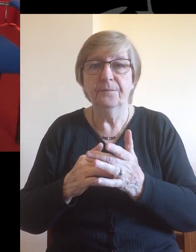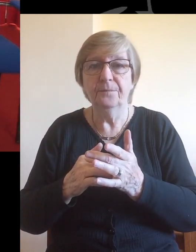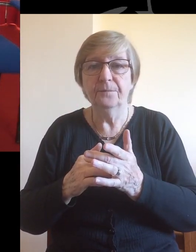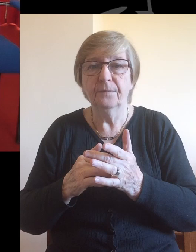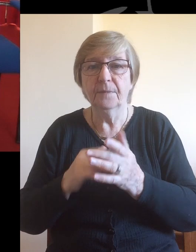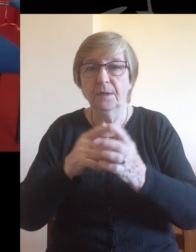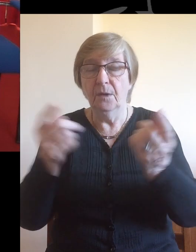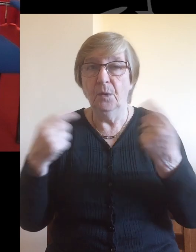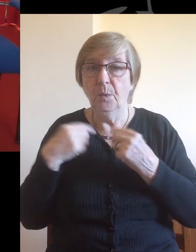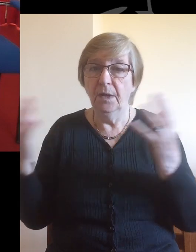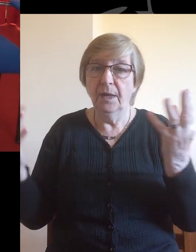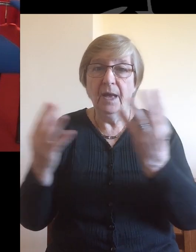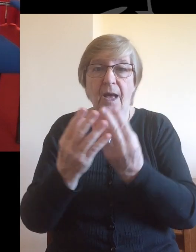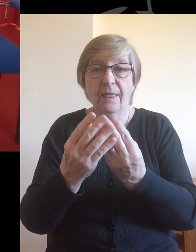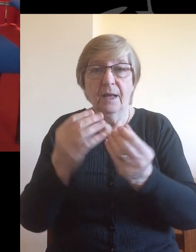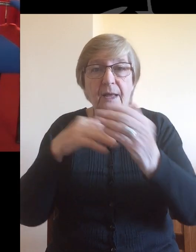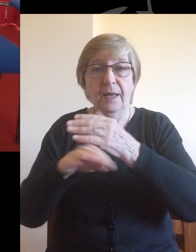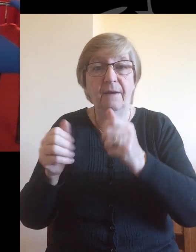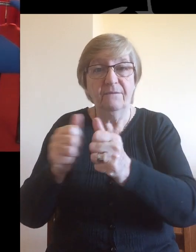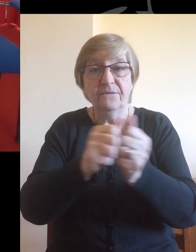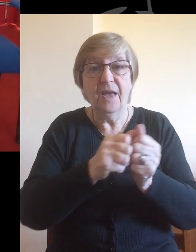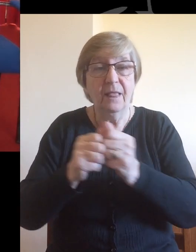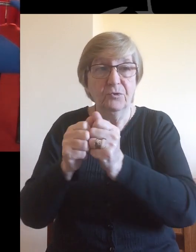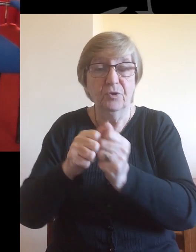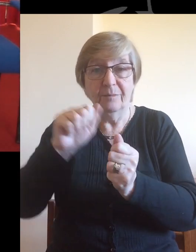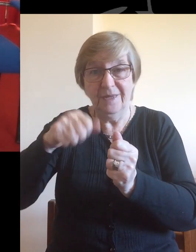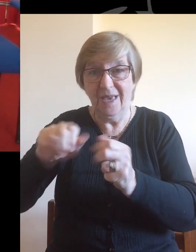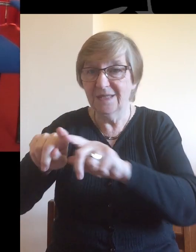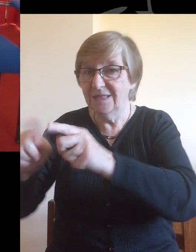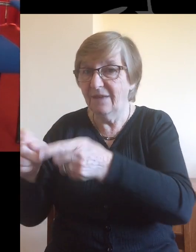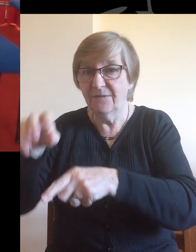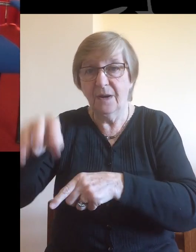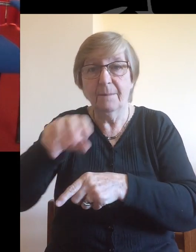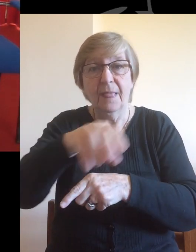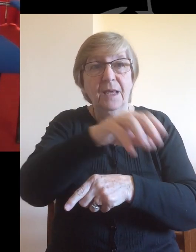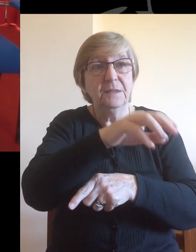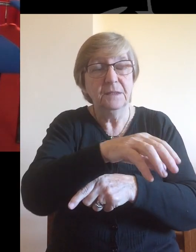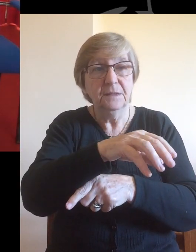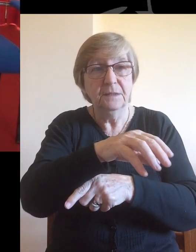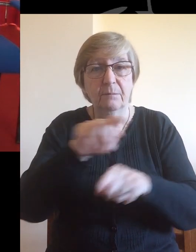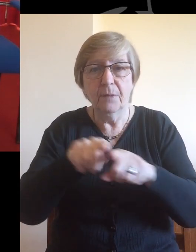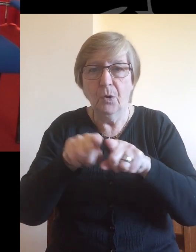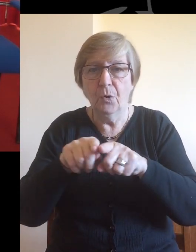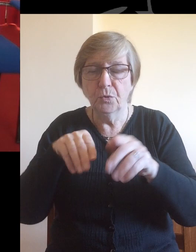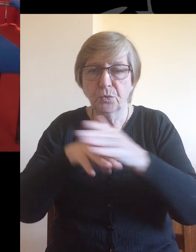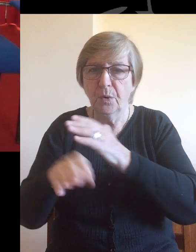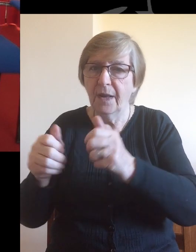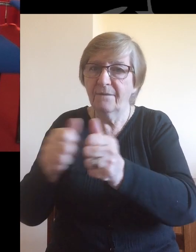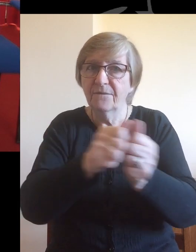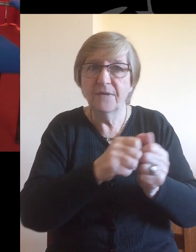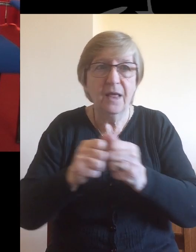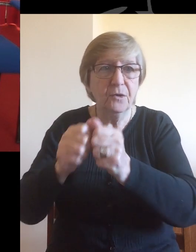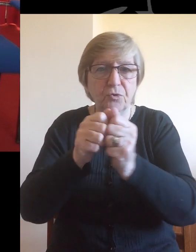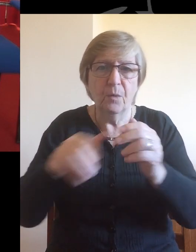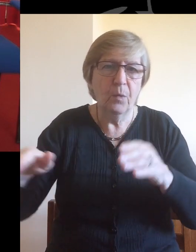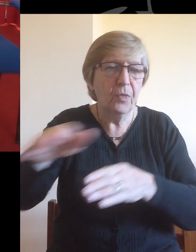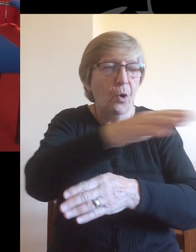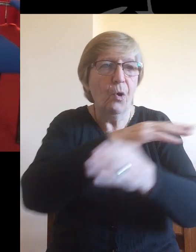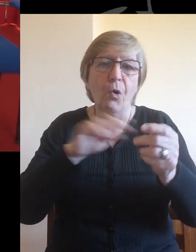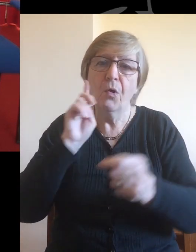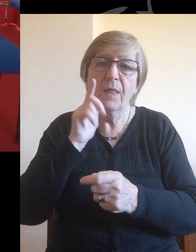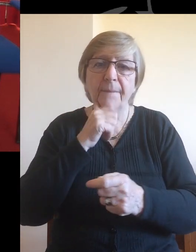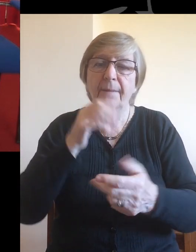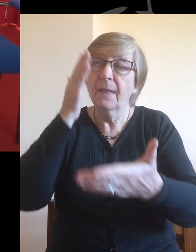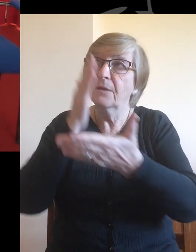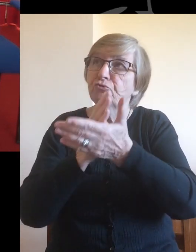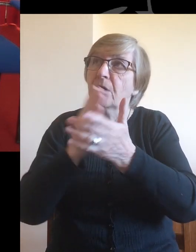We gather in fellowship, though we are in different places. But we also gather in fellowship with all who have trusted you in every age and every